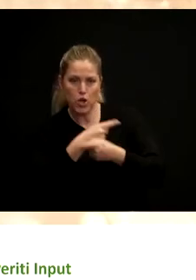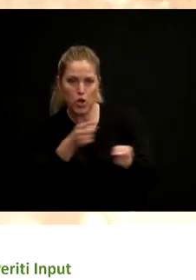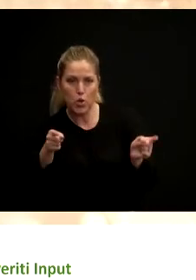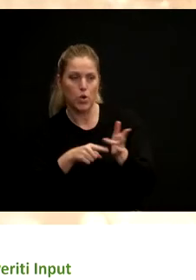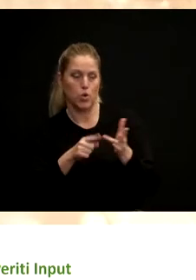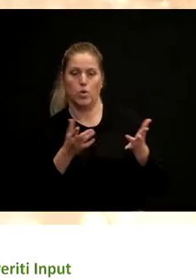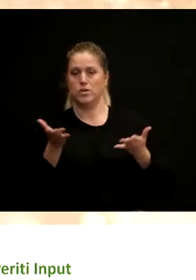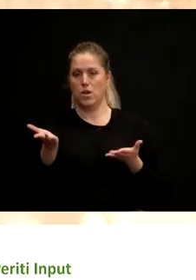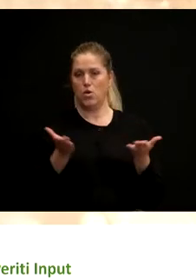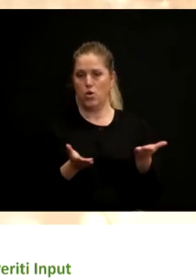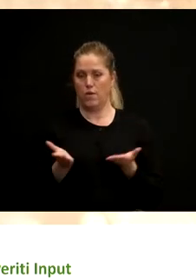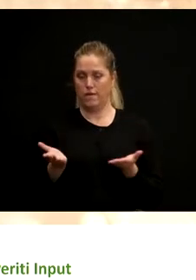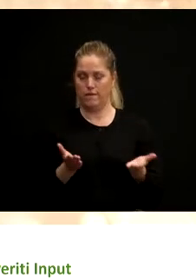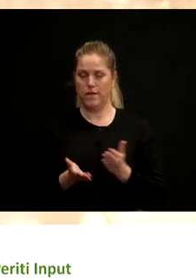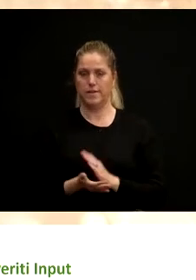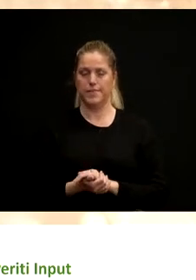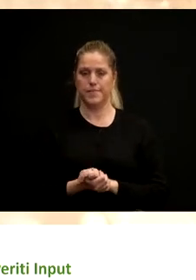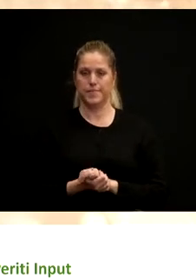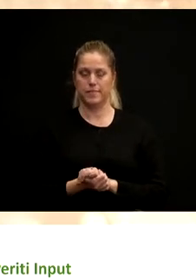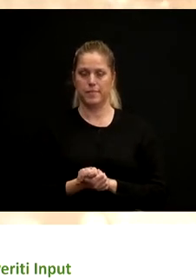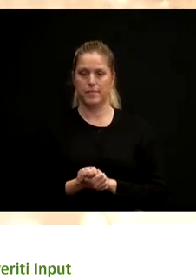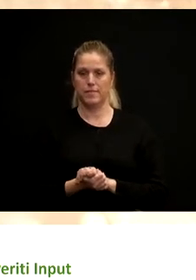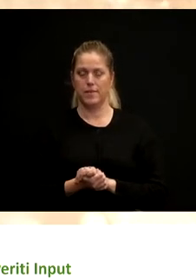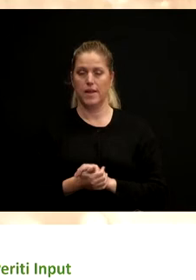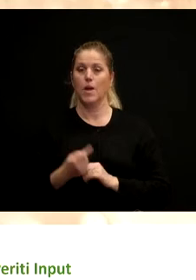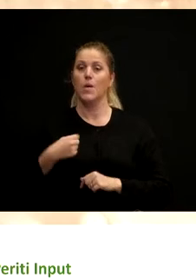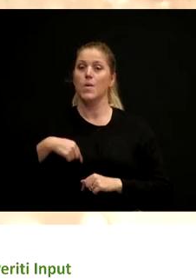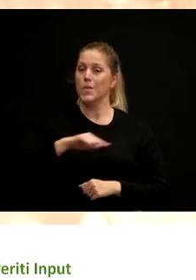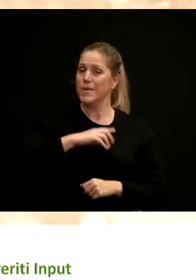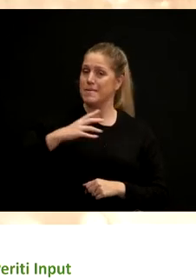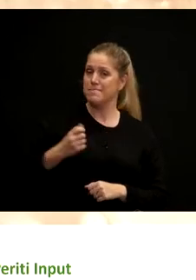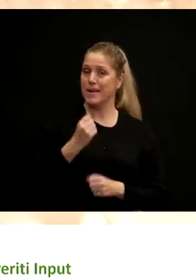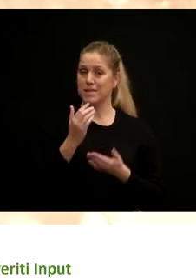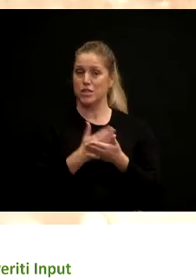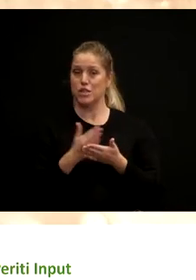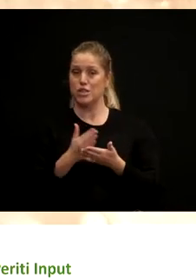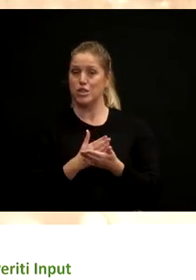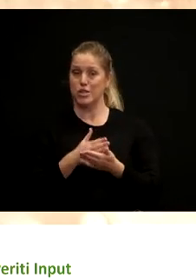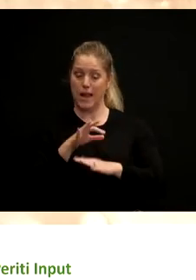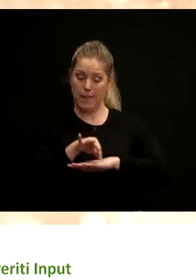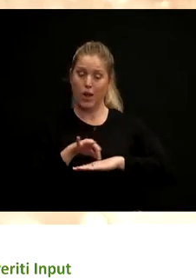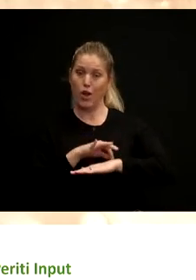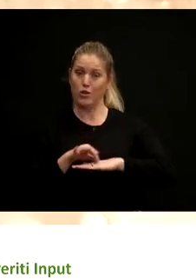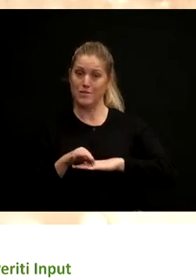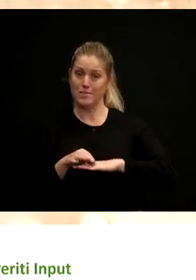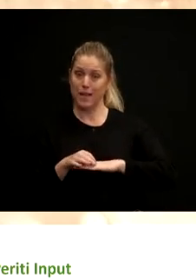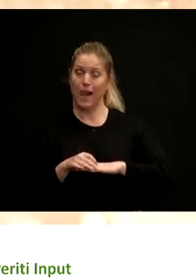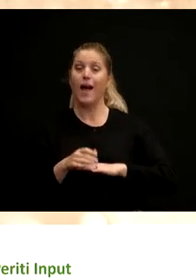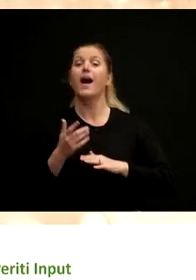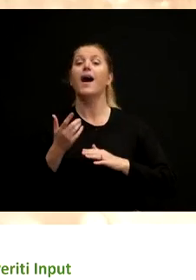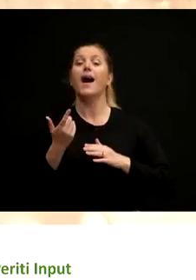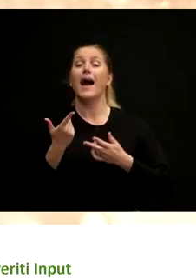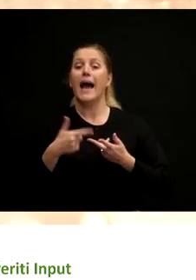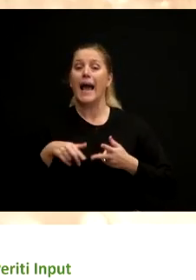In other words, to share the gospel, we must be well-formed.